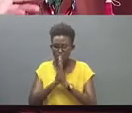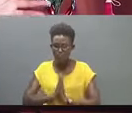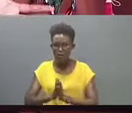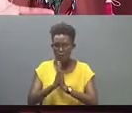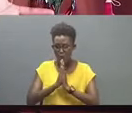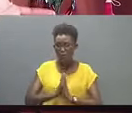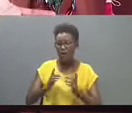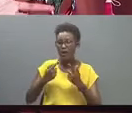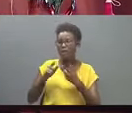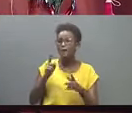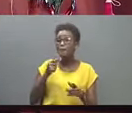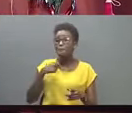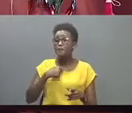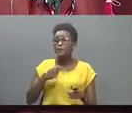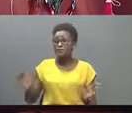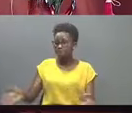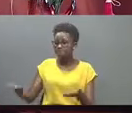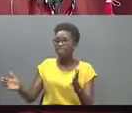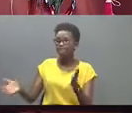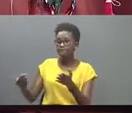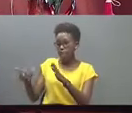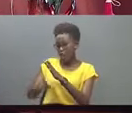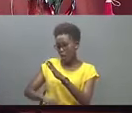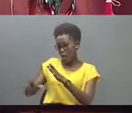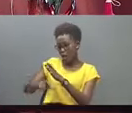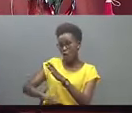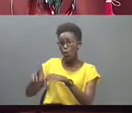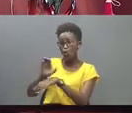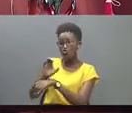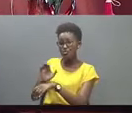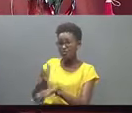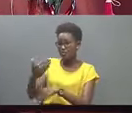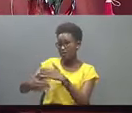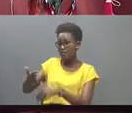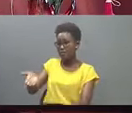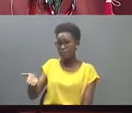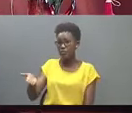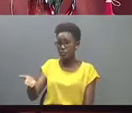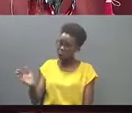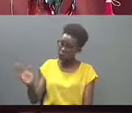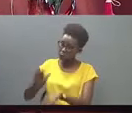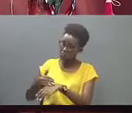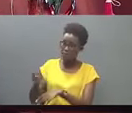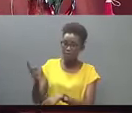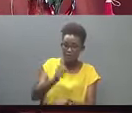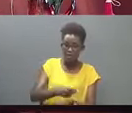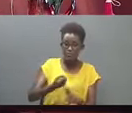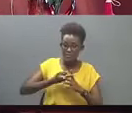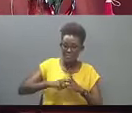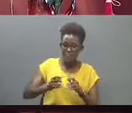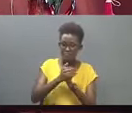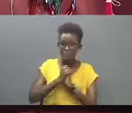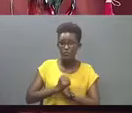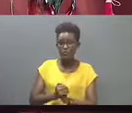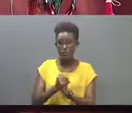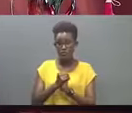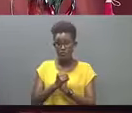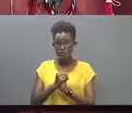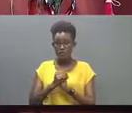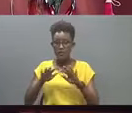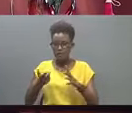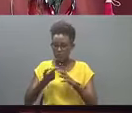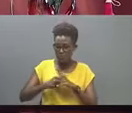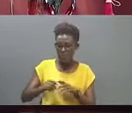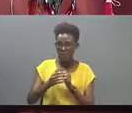mobilized one of my local churches there. And we began to pray. And we began